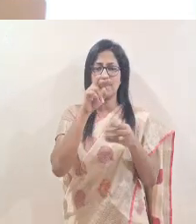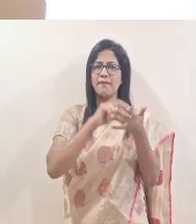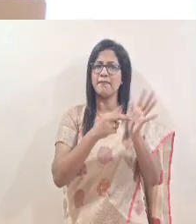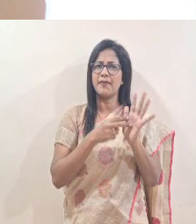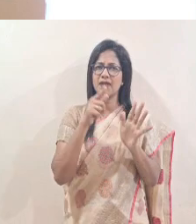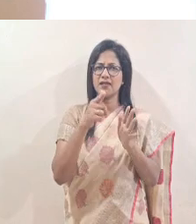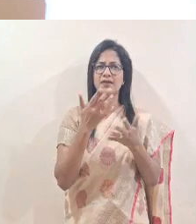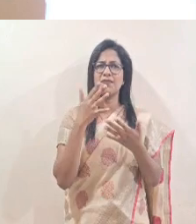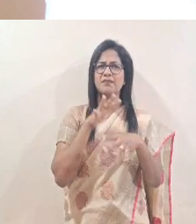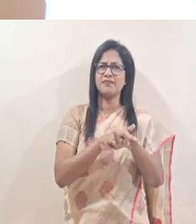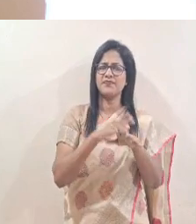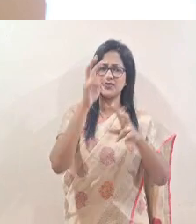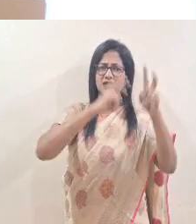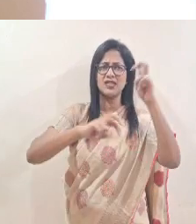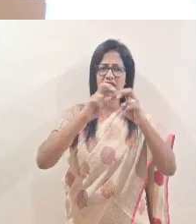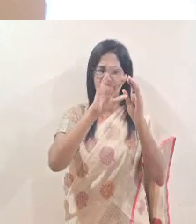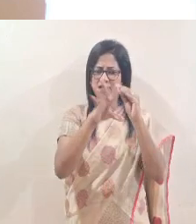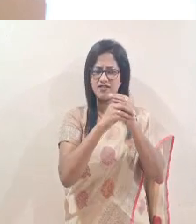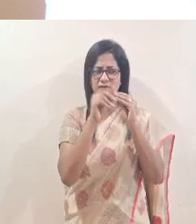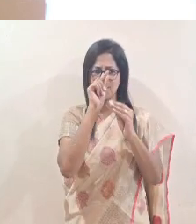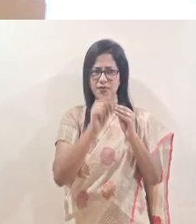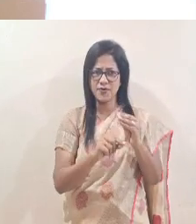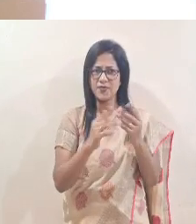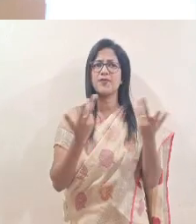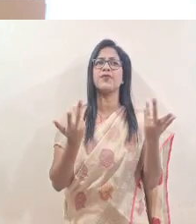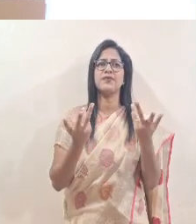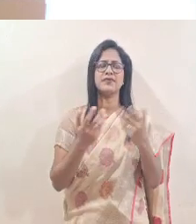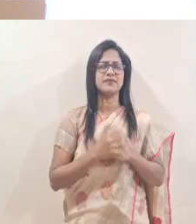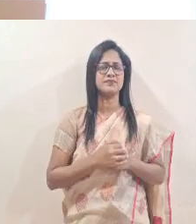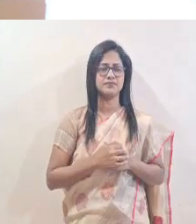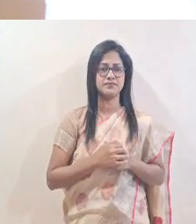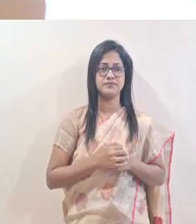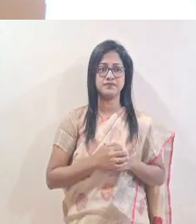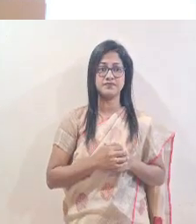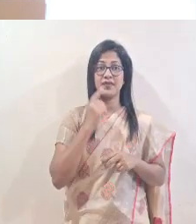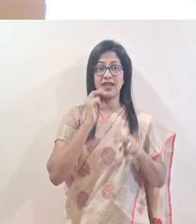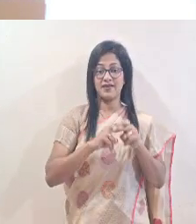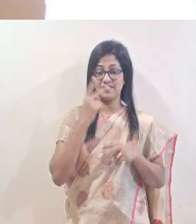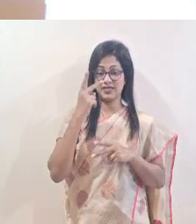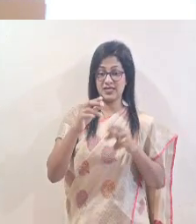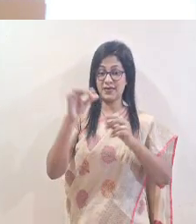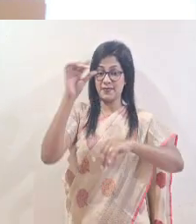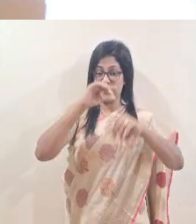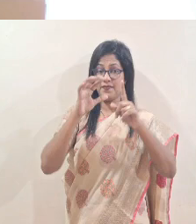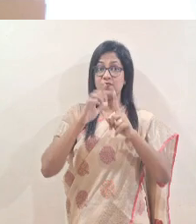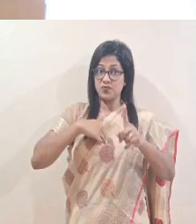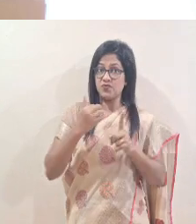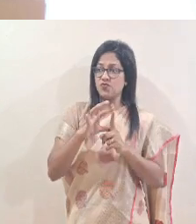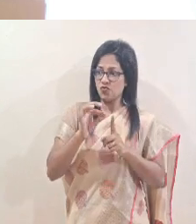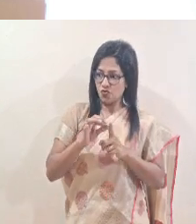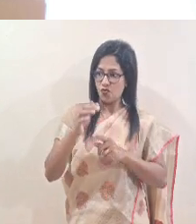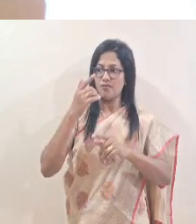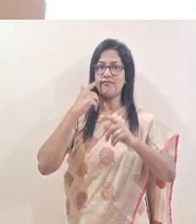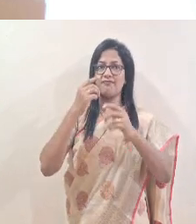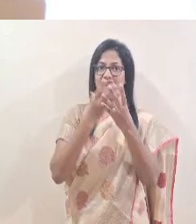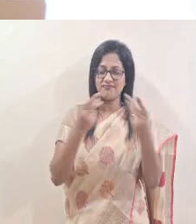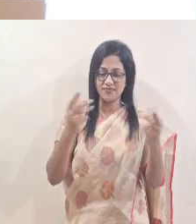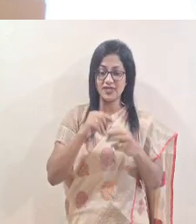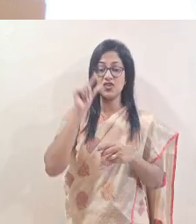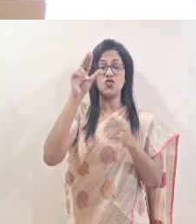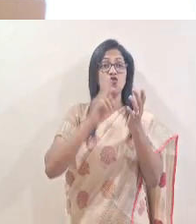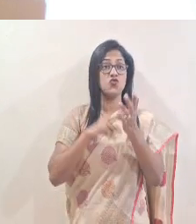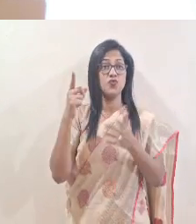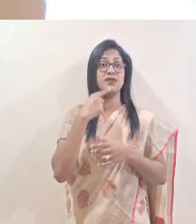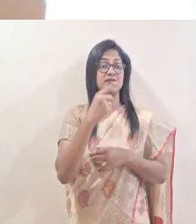What you meant by including travel characteristics? Okay. So if I see practical implication, actually